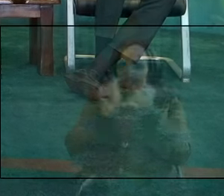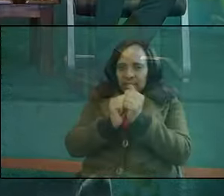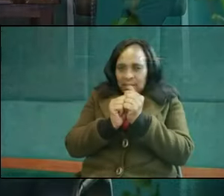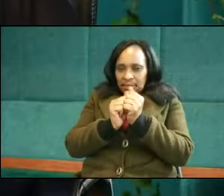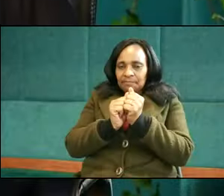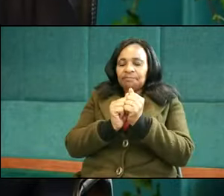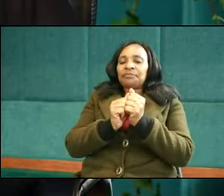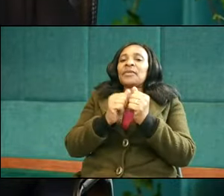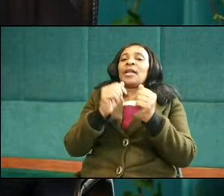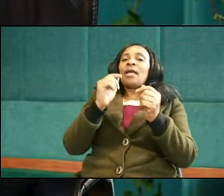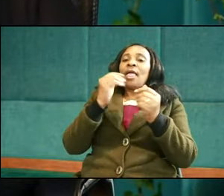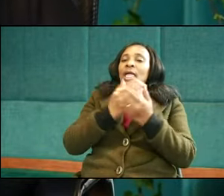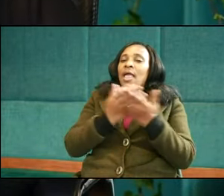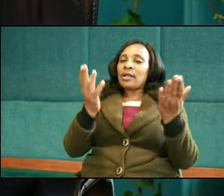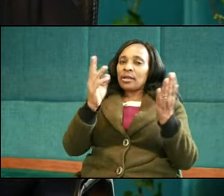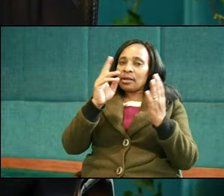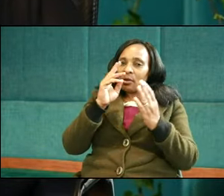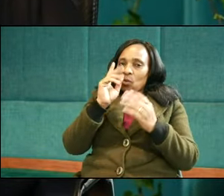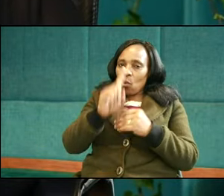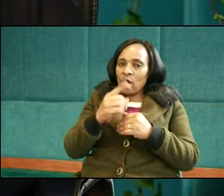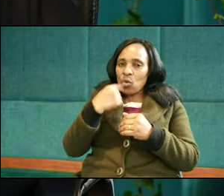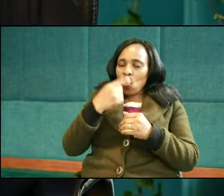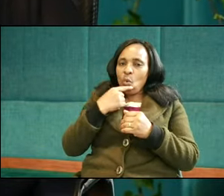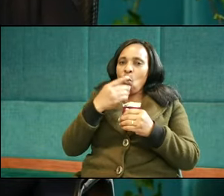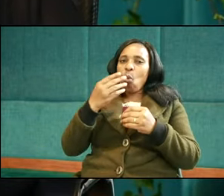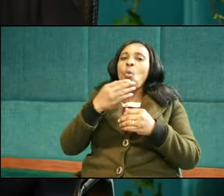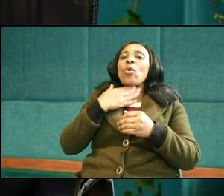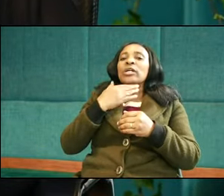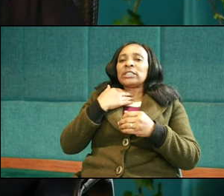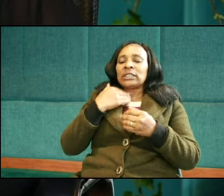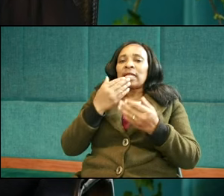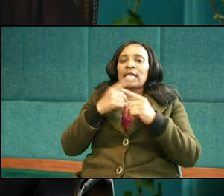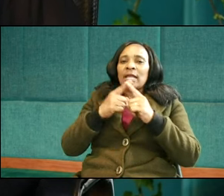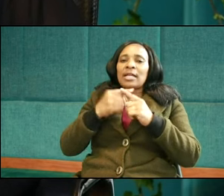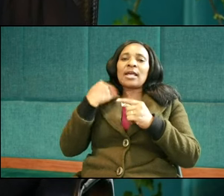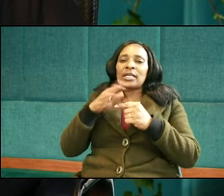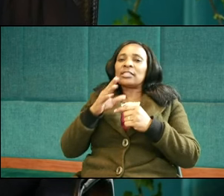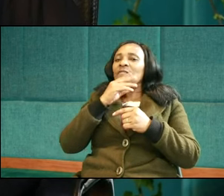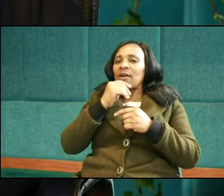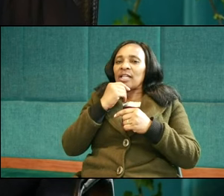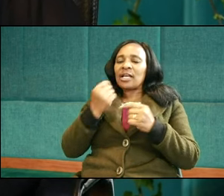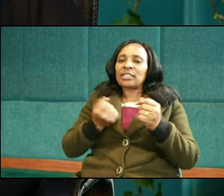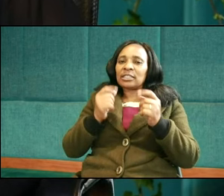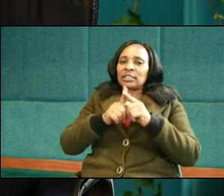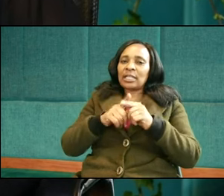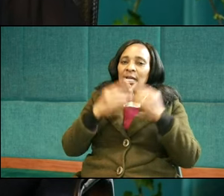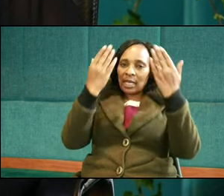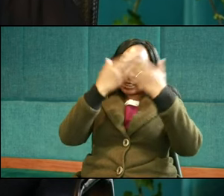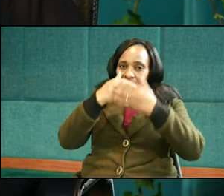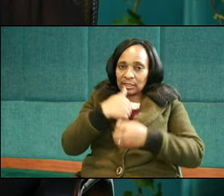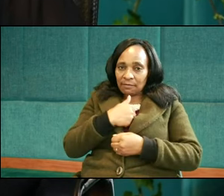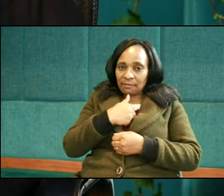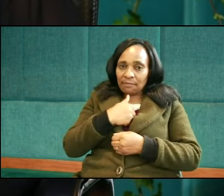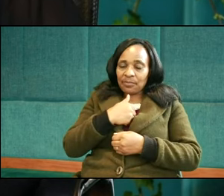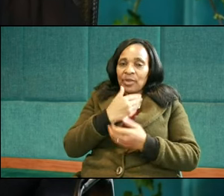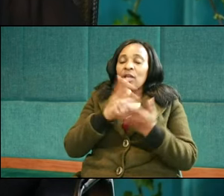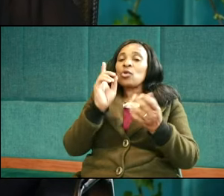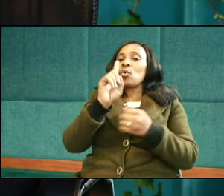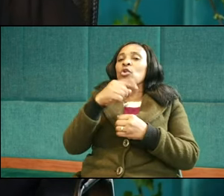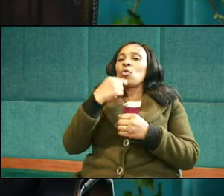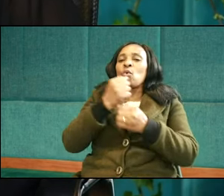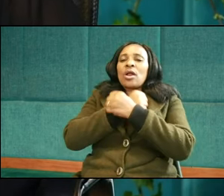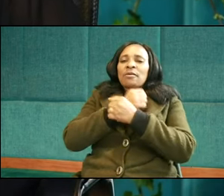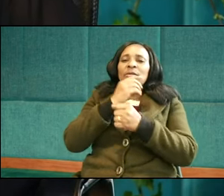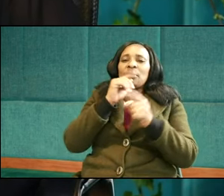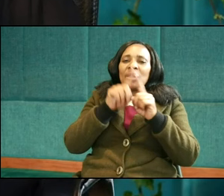it reads, "Anyone who claims to be in the light but hates a brother or a sister is still in darkness. Anyone who loves their